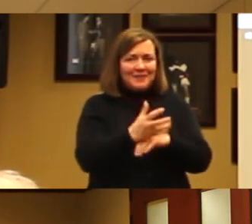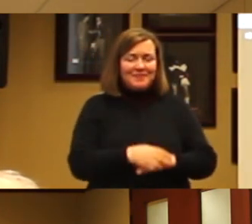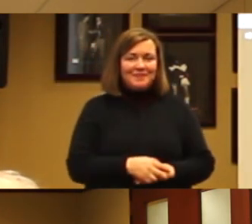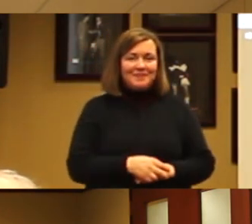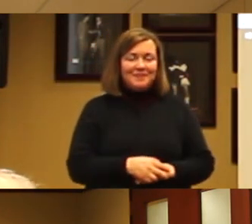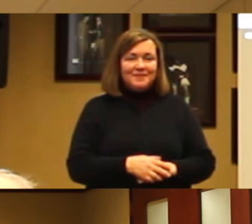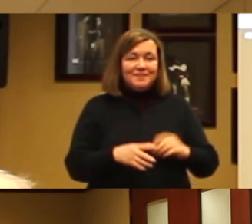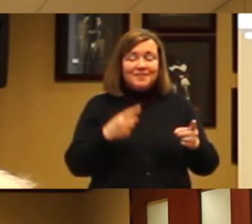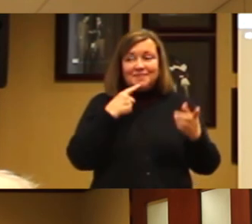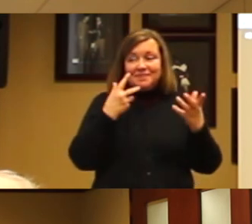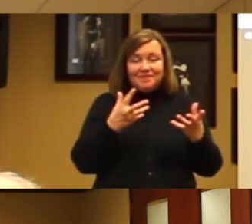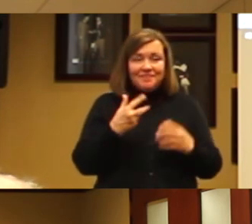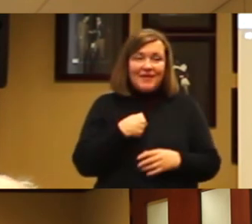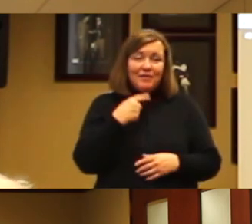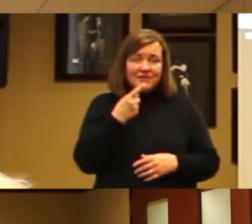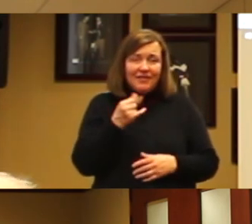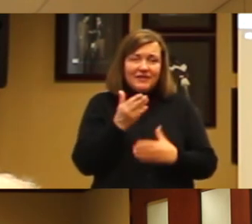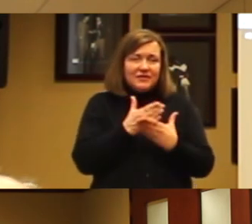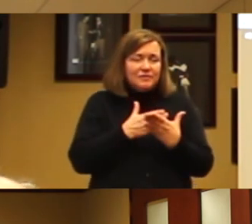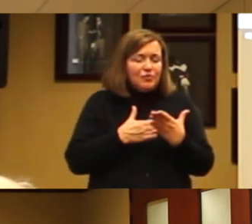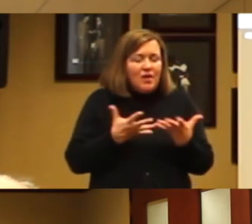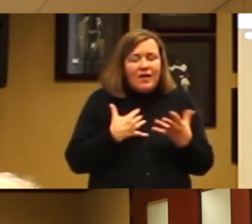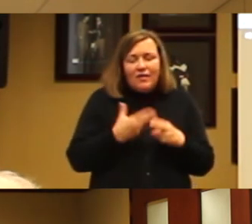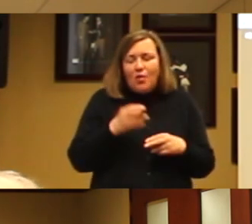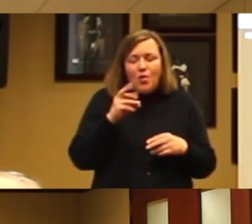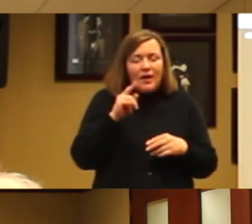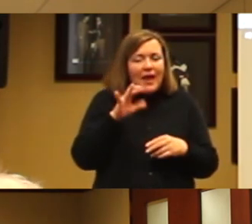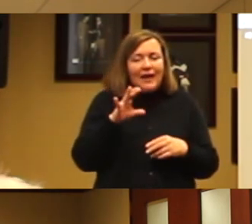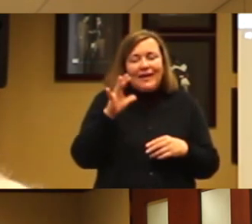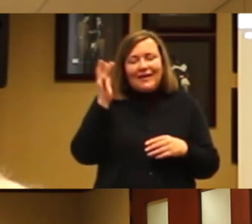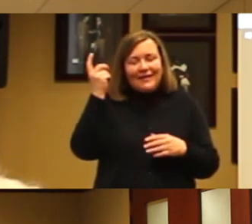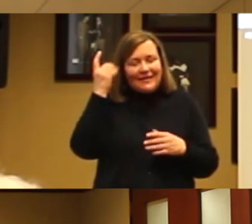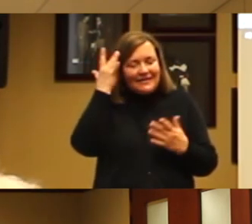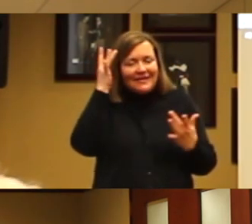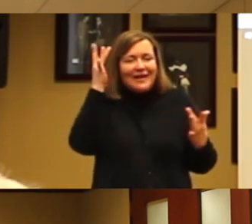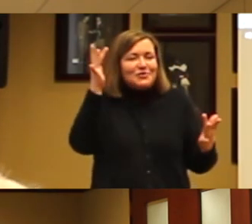I would say it's part of an organic intellectual development.